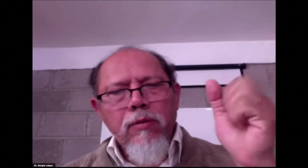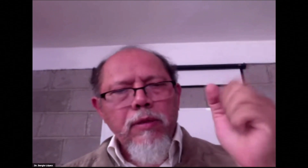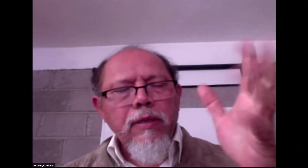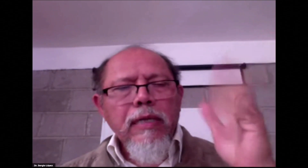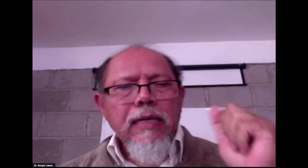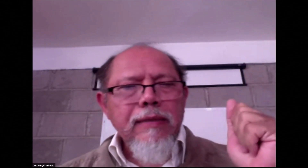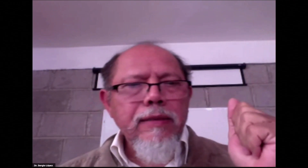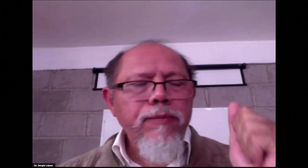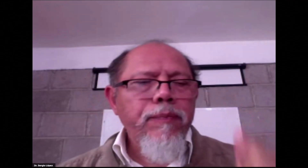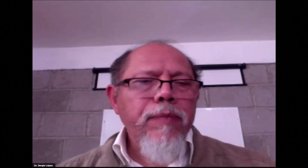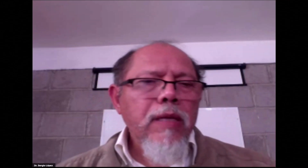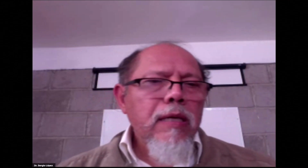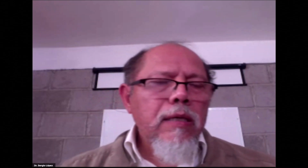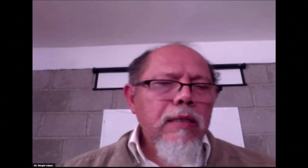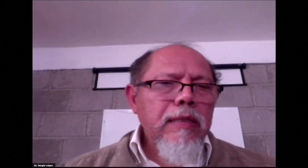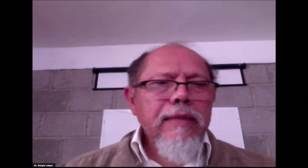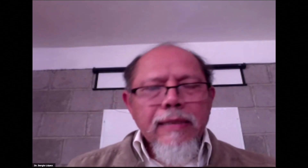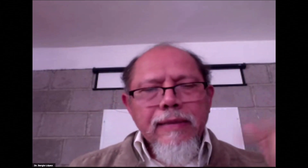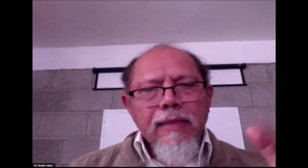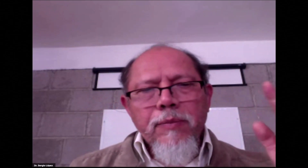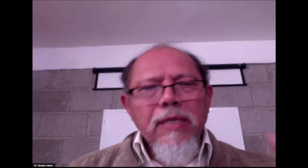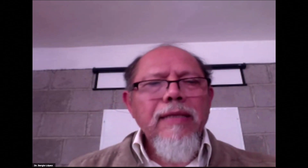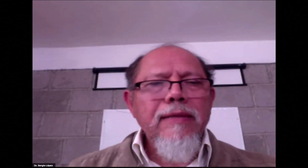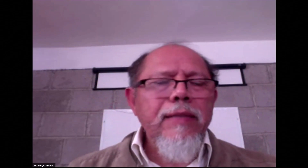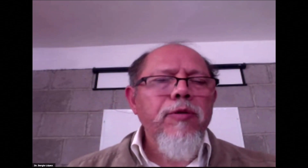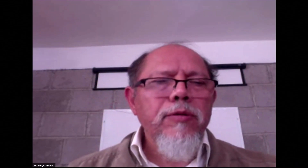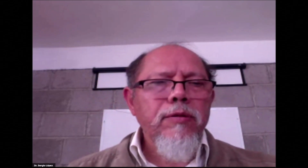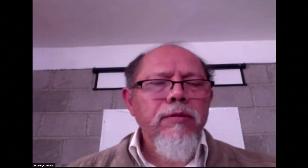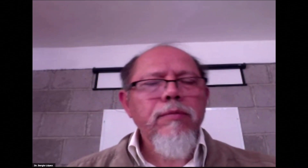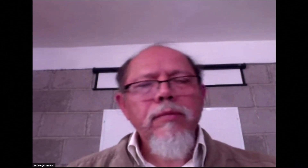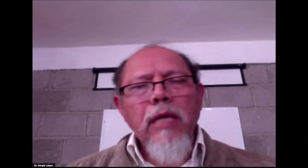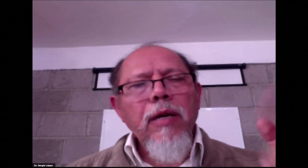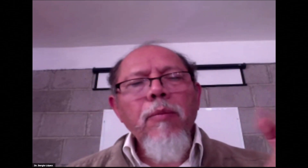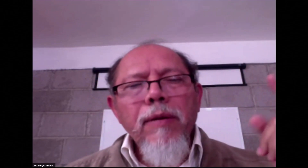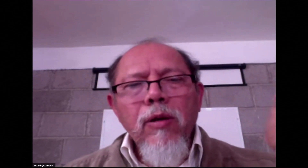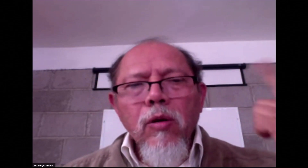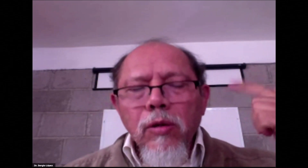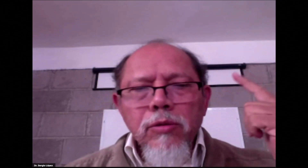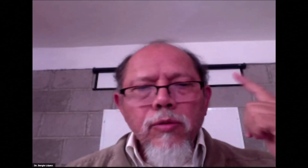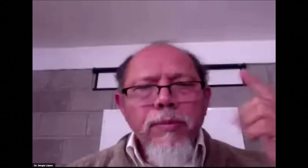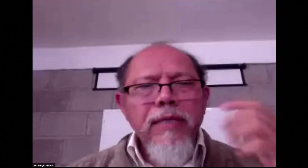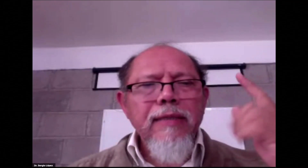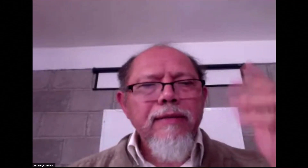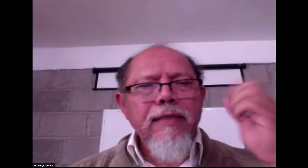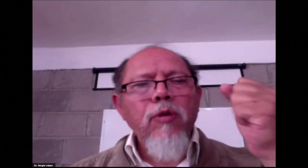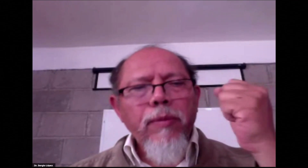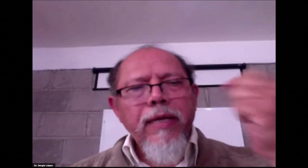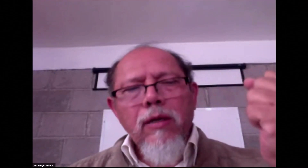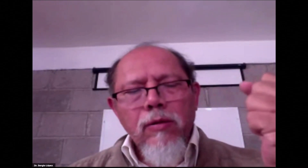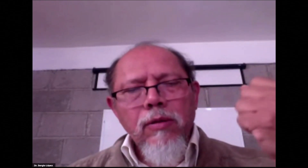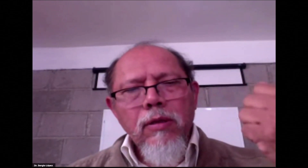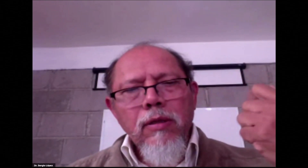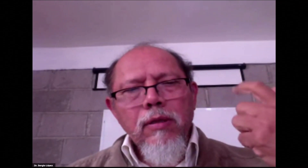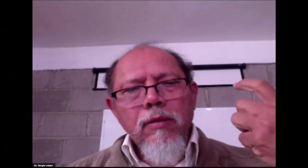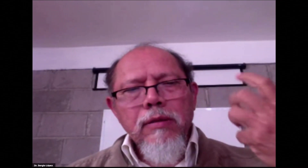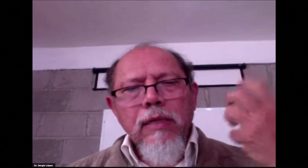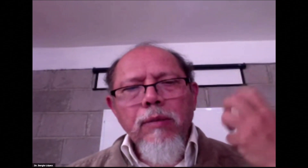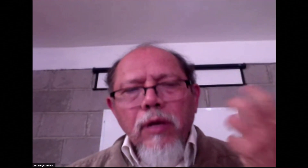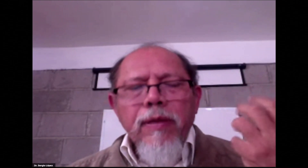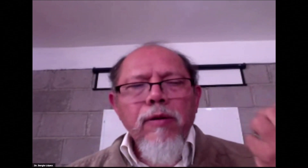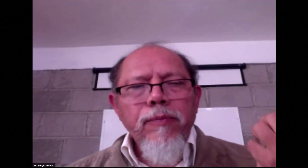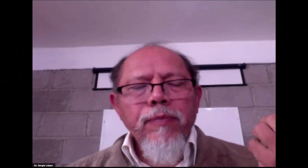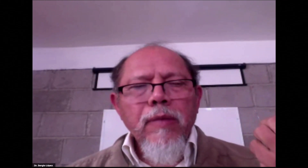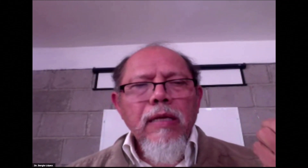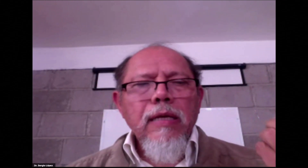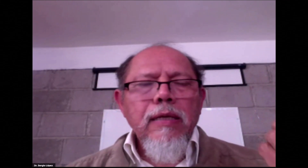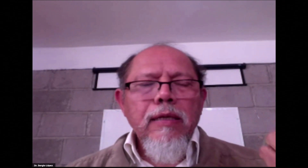and they open their hand and or move it around, and then we say, now move it with your mind without